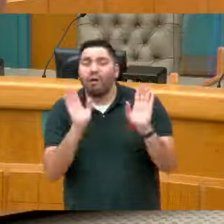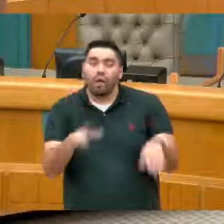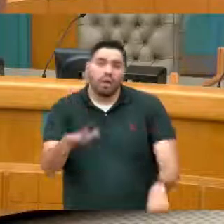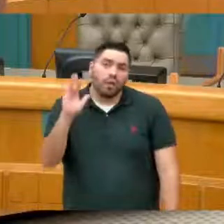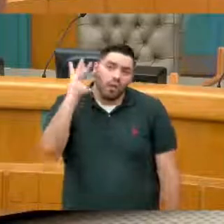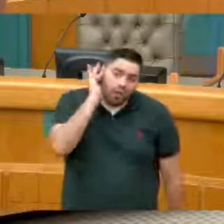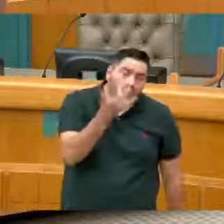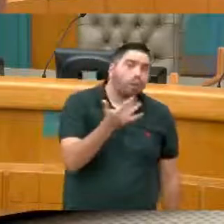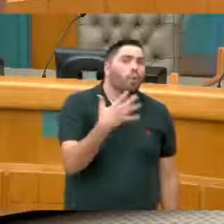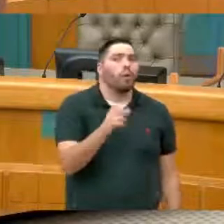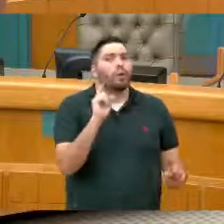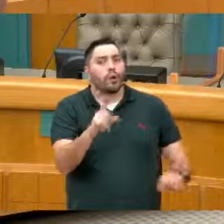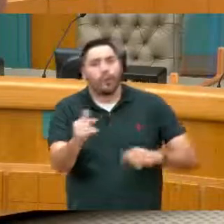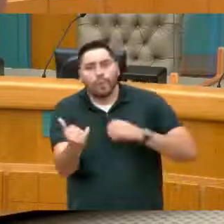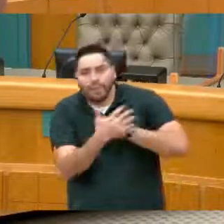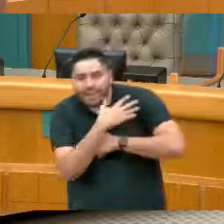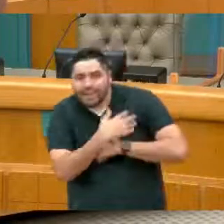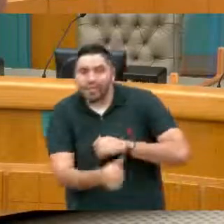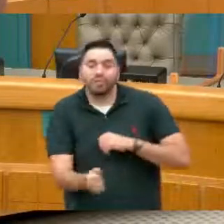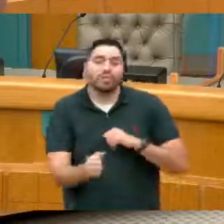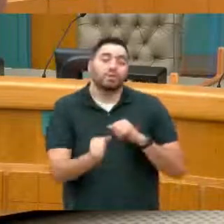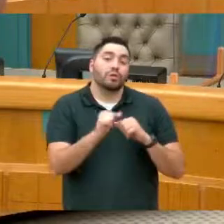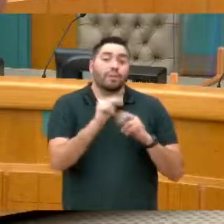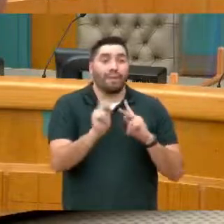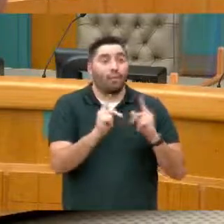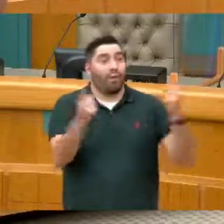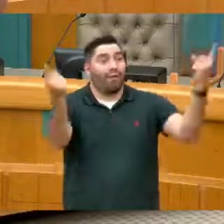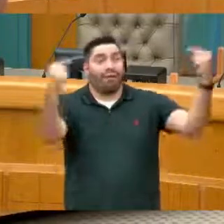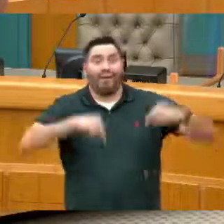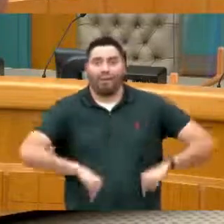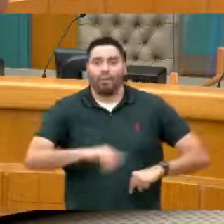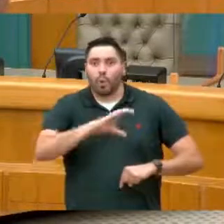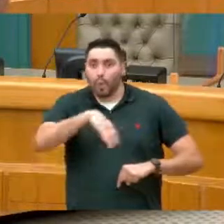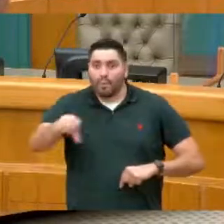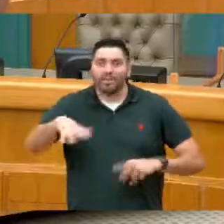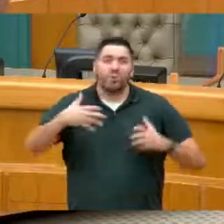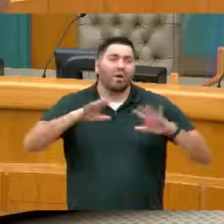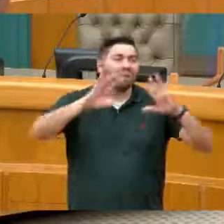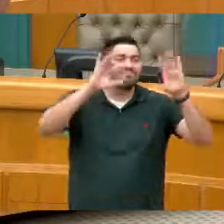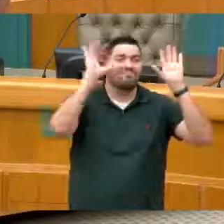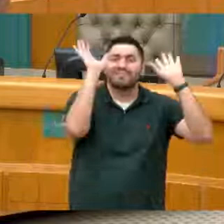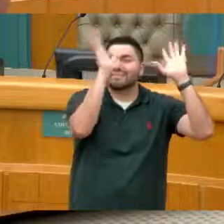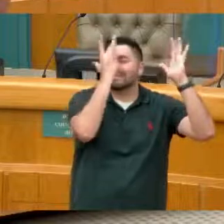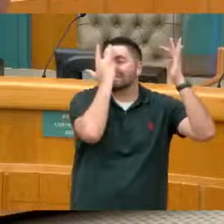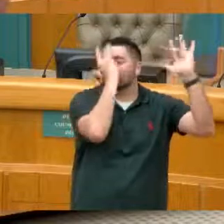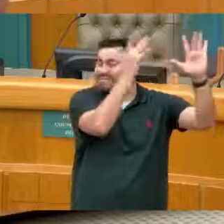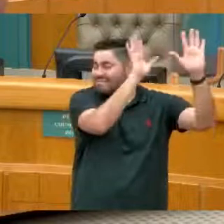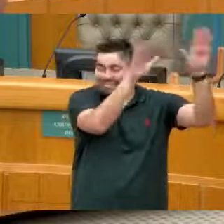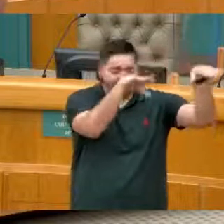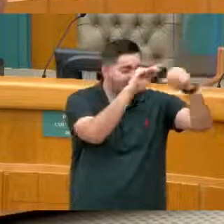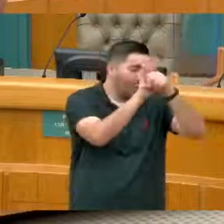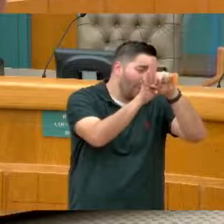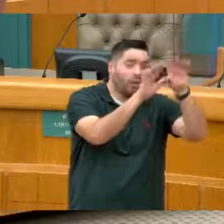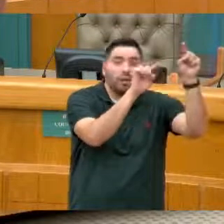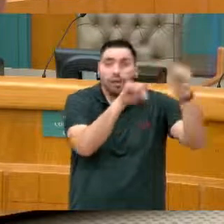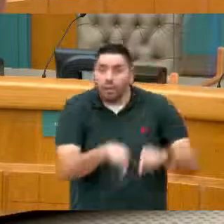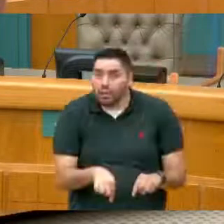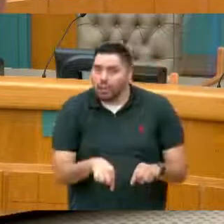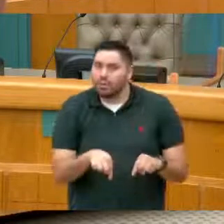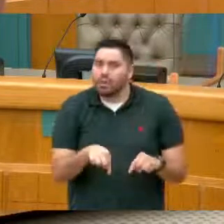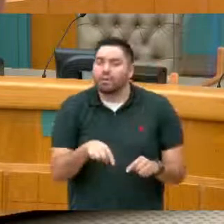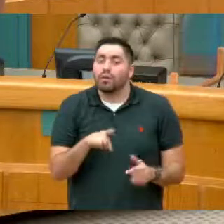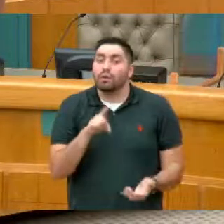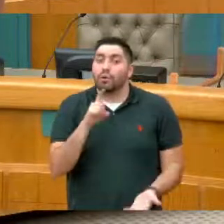at every border, we had cases around us. So we knew it was just a matter of time. I am hearing that people are wanting